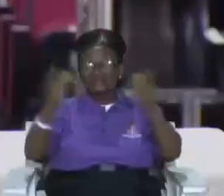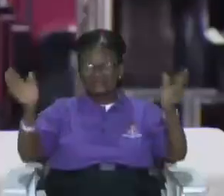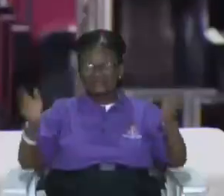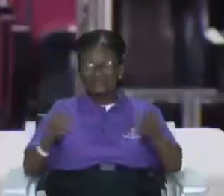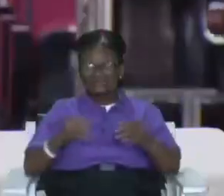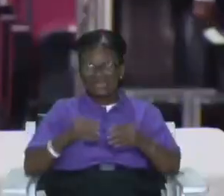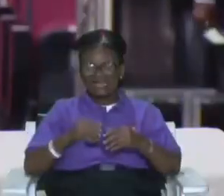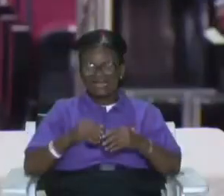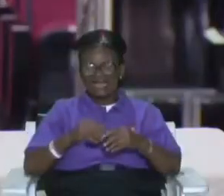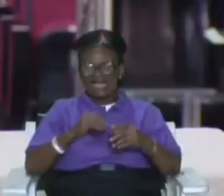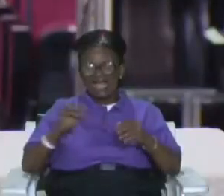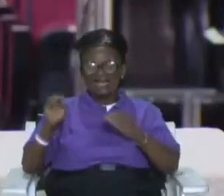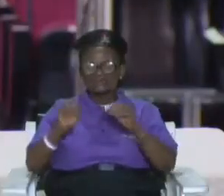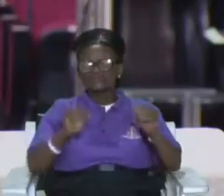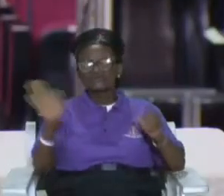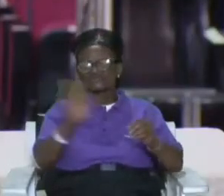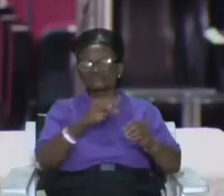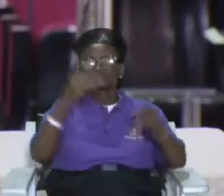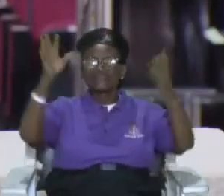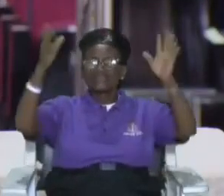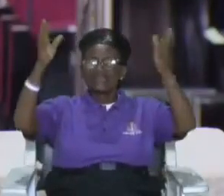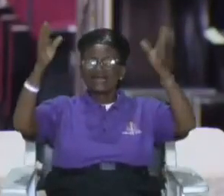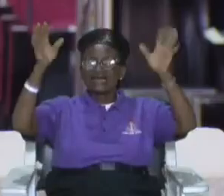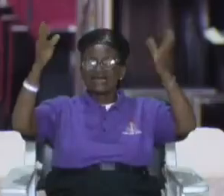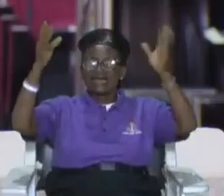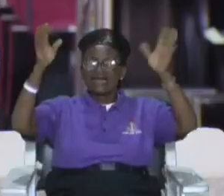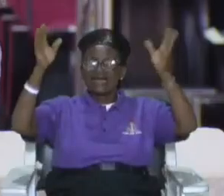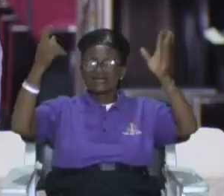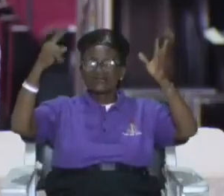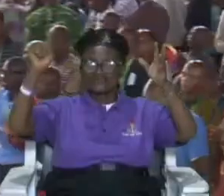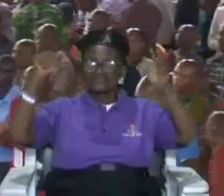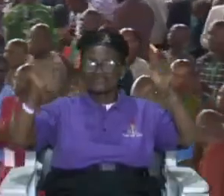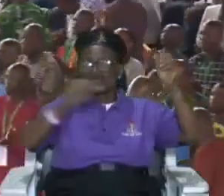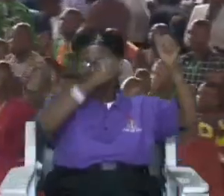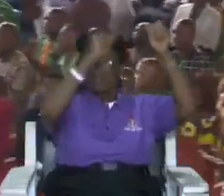And put your hands together for the Almighty God. Thank you, Daddy.